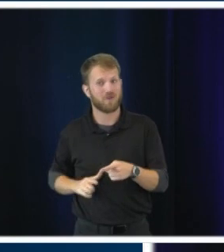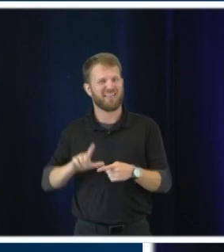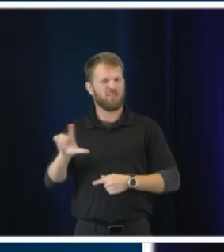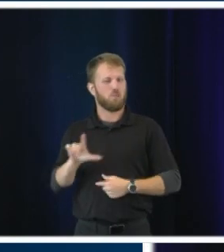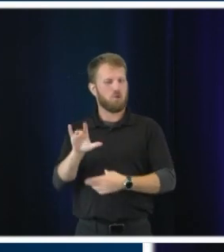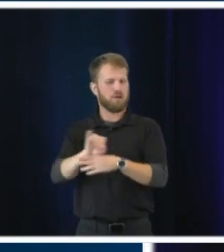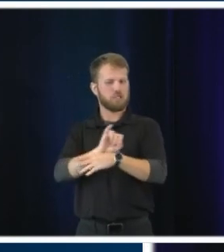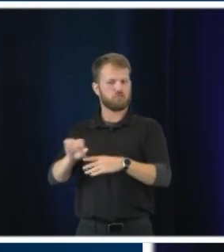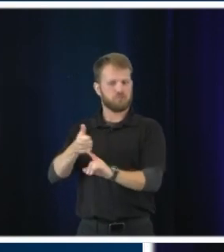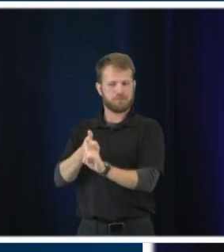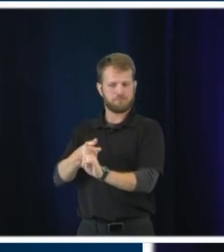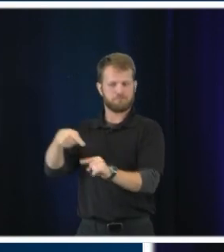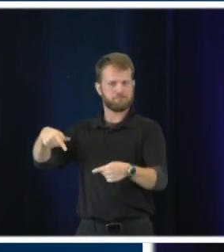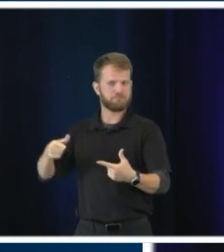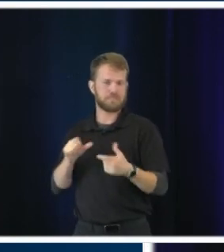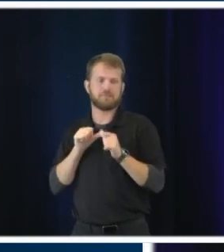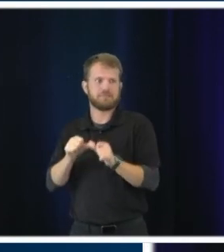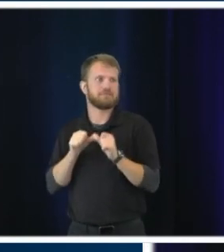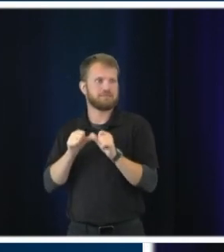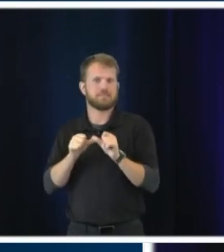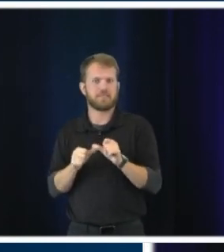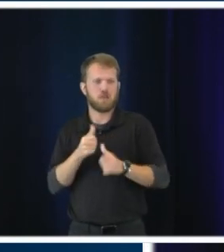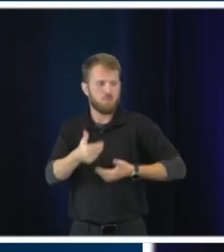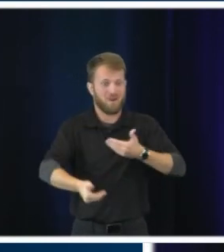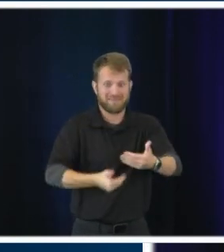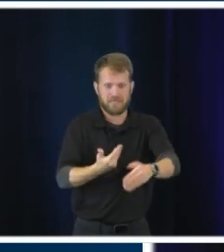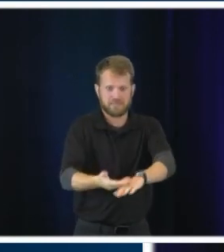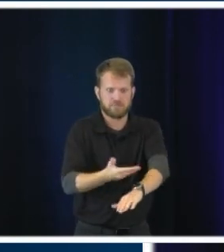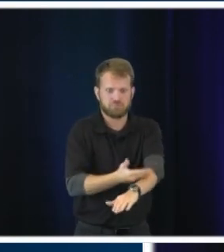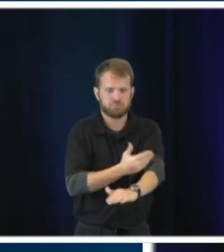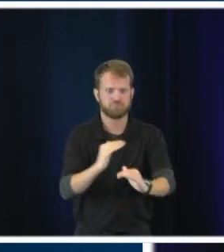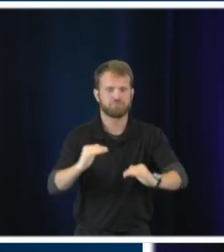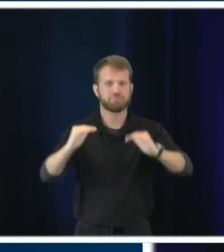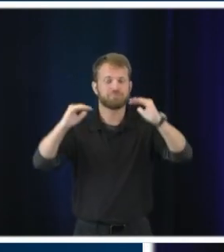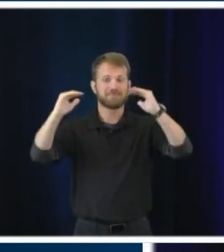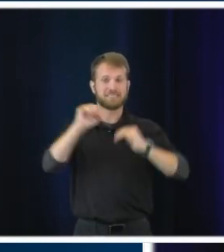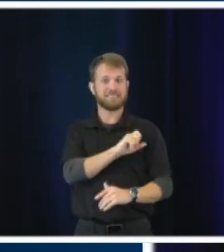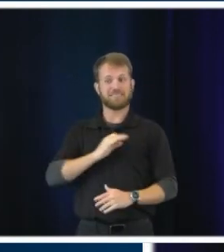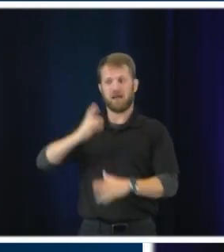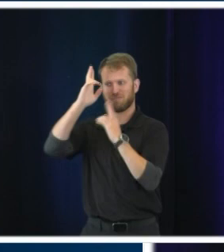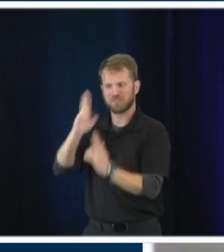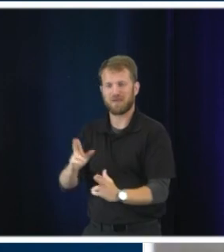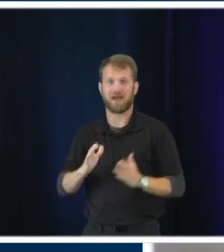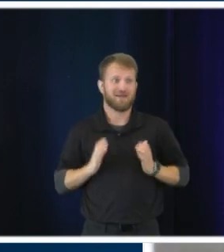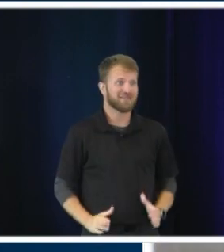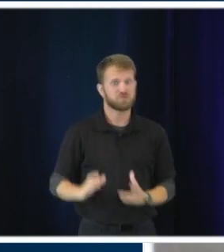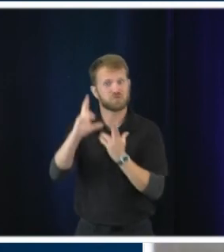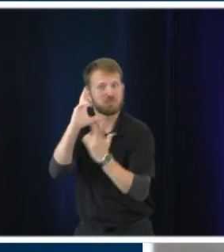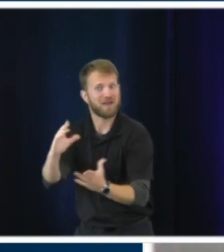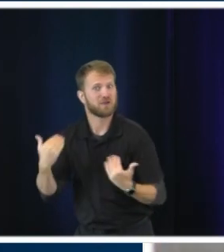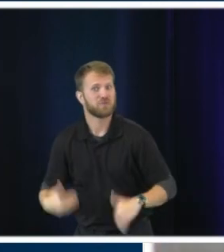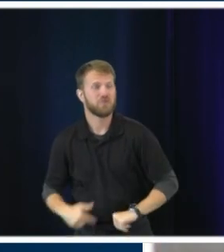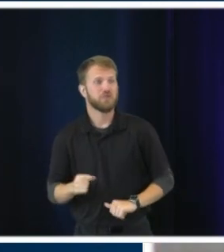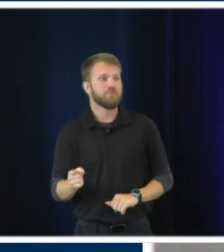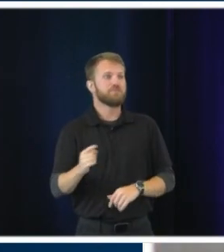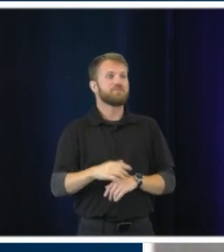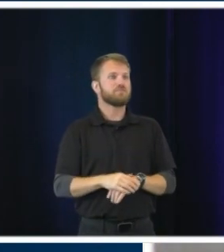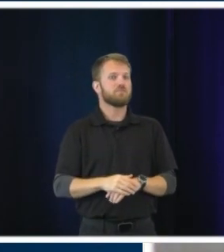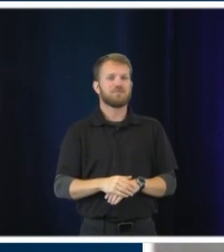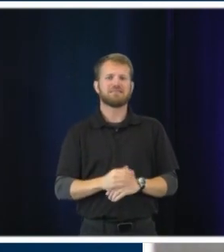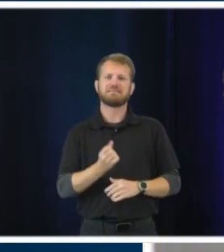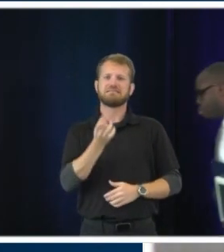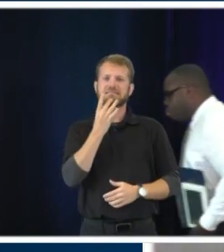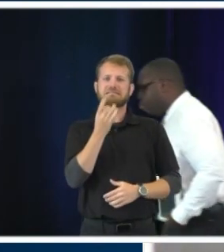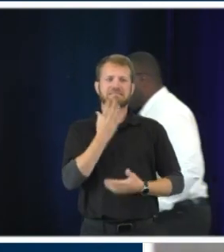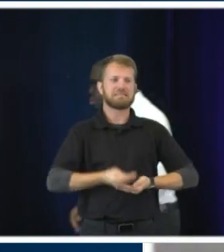he consistently improved processes and was respected by staff and customers. He helped with free snack